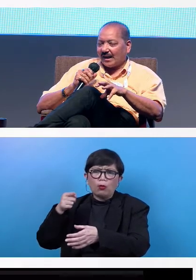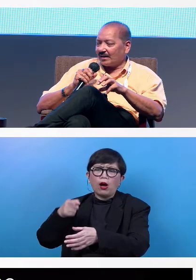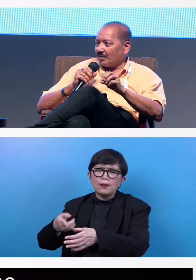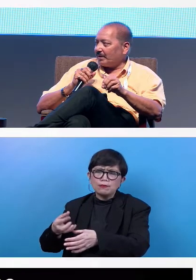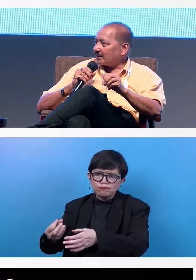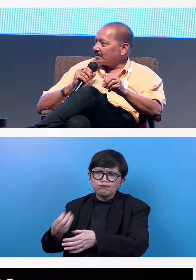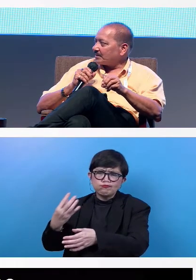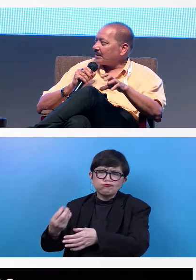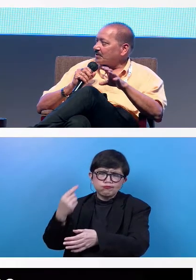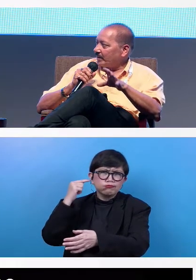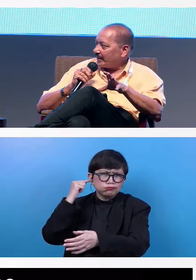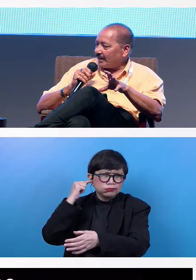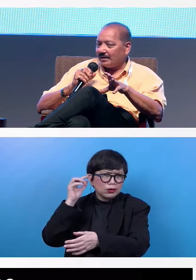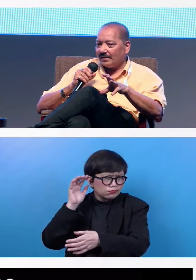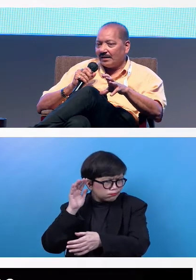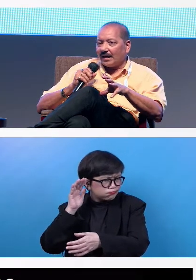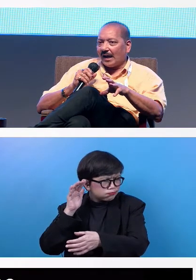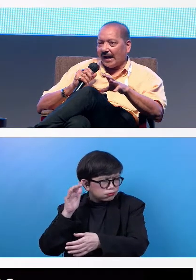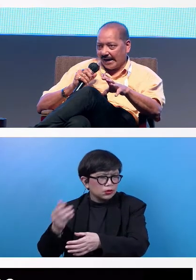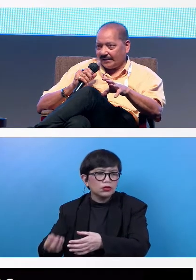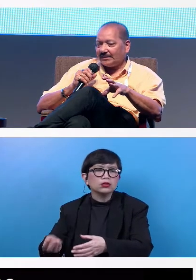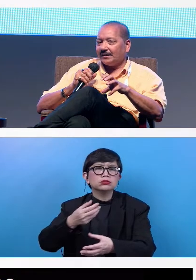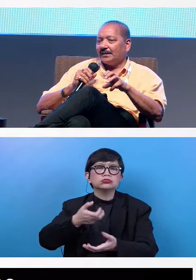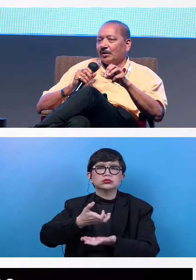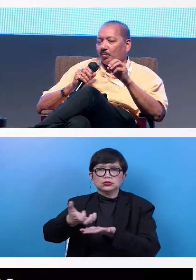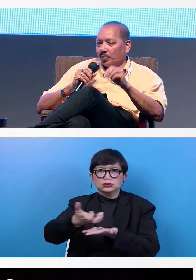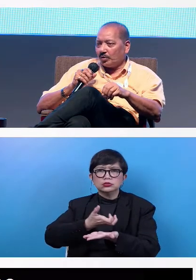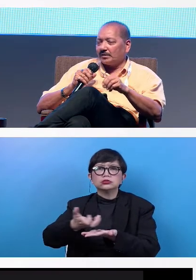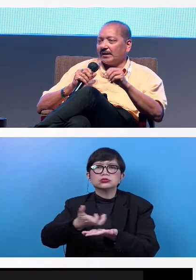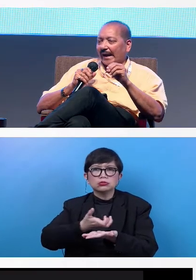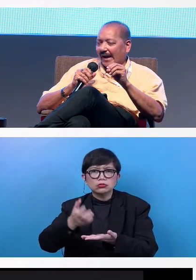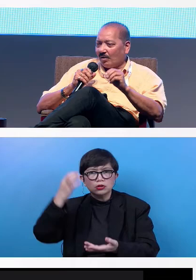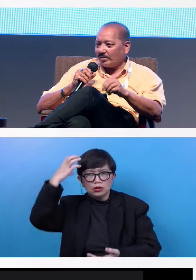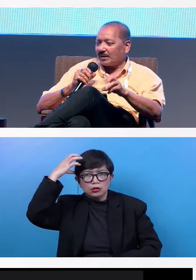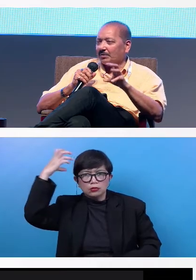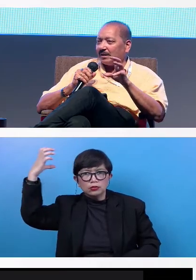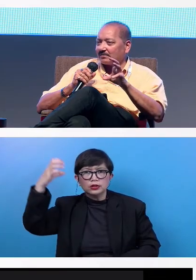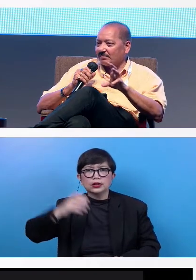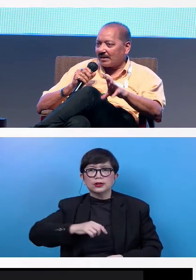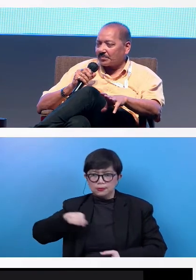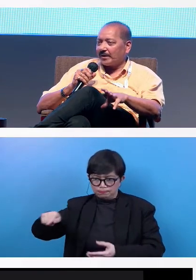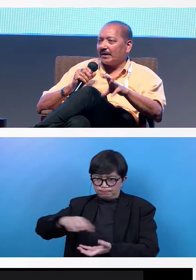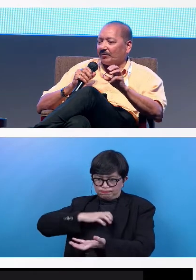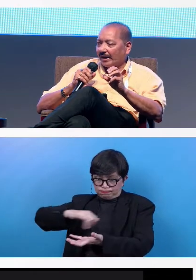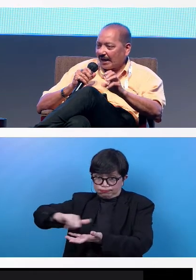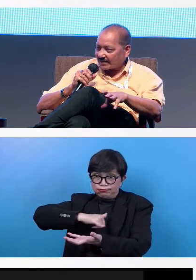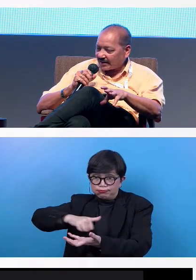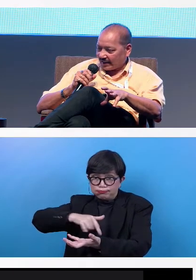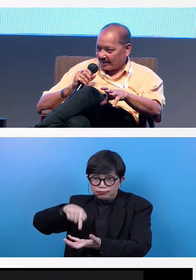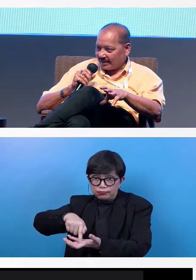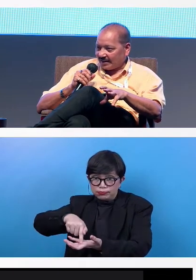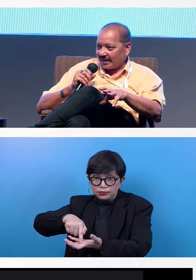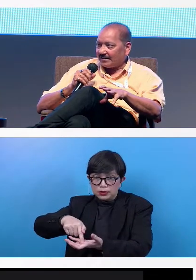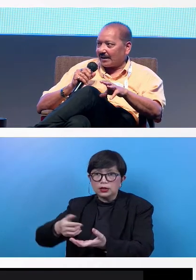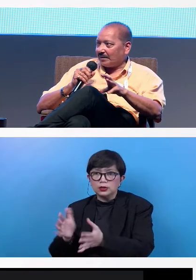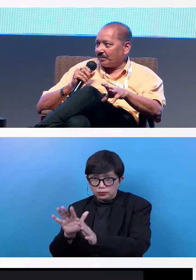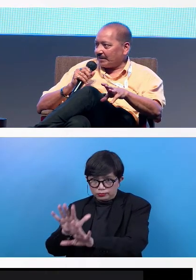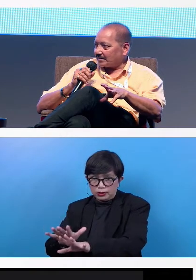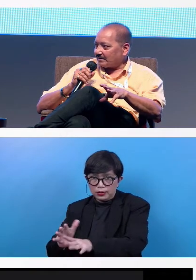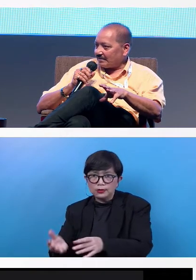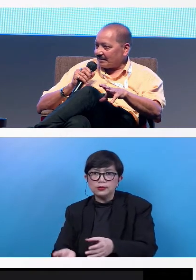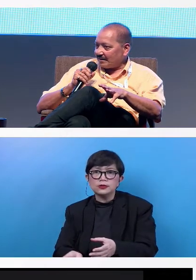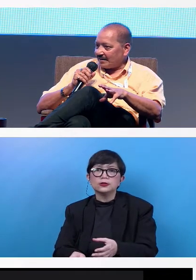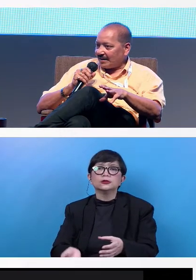resources and government resources together, and put the accountable and transparent financing in the